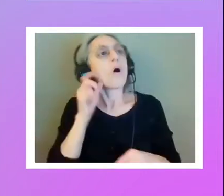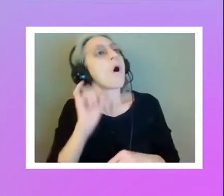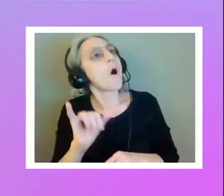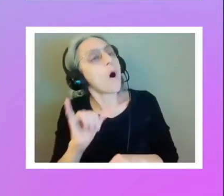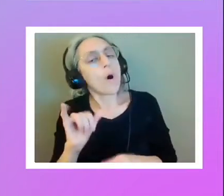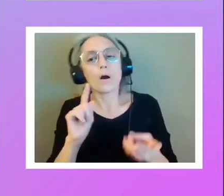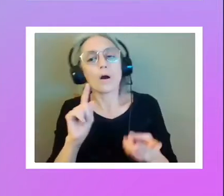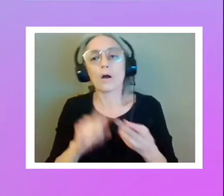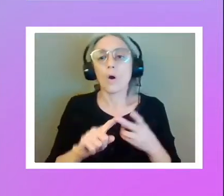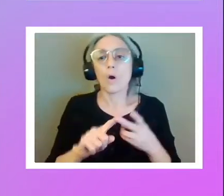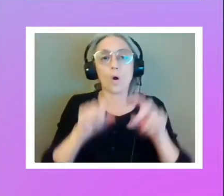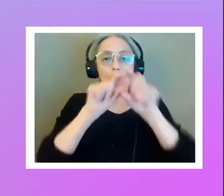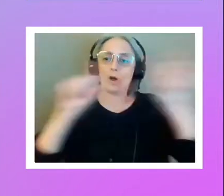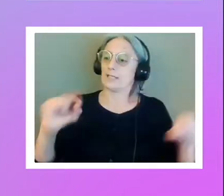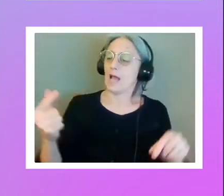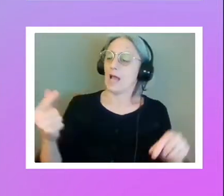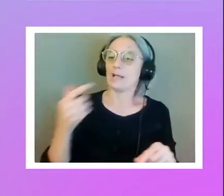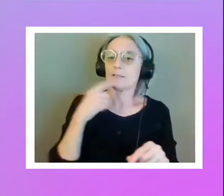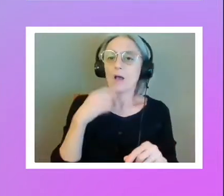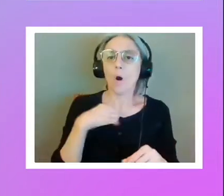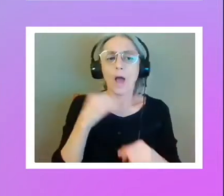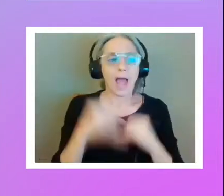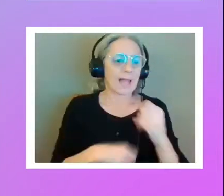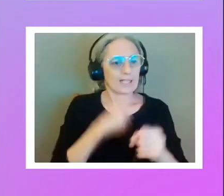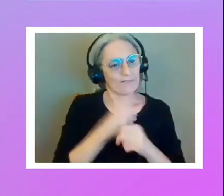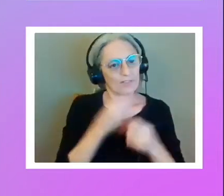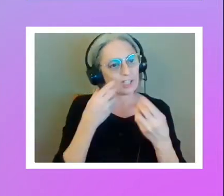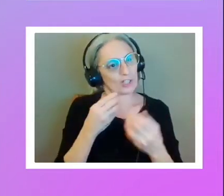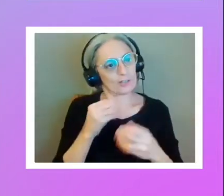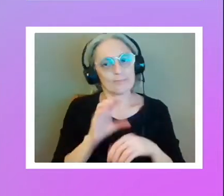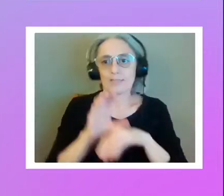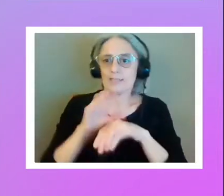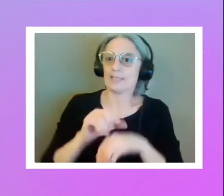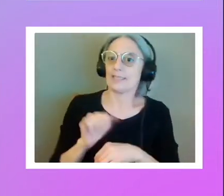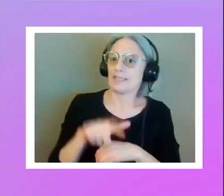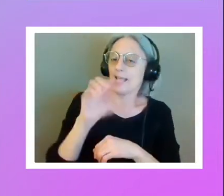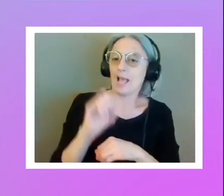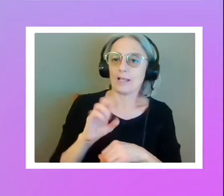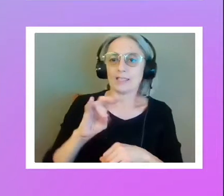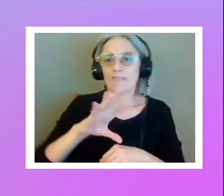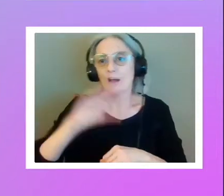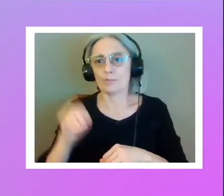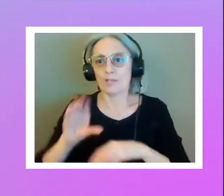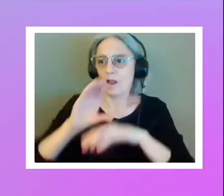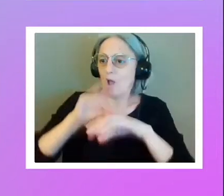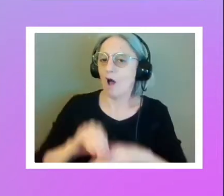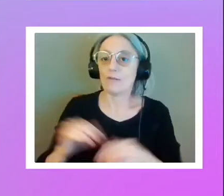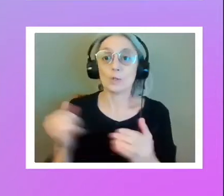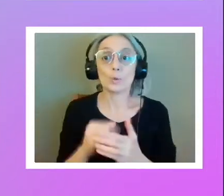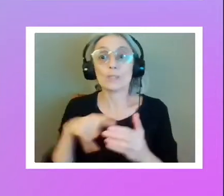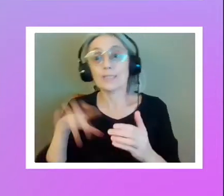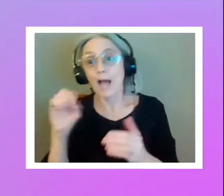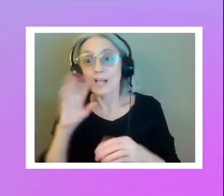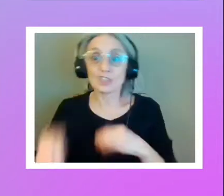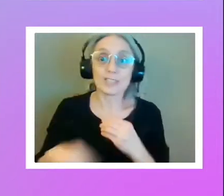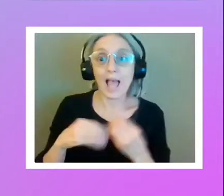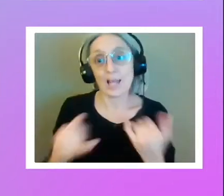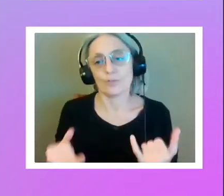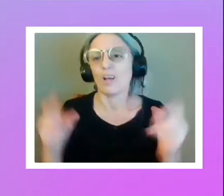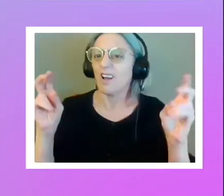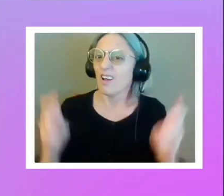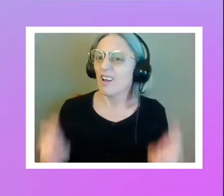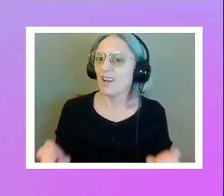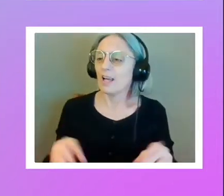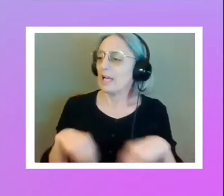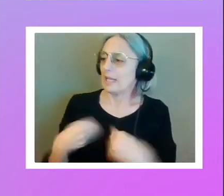year sale. Enjoy up to 75% off. Update, new styles just added today. Like, give